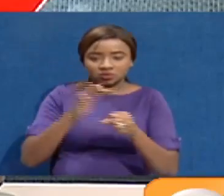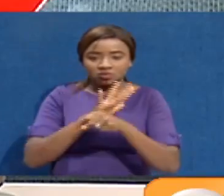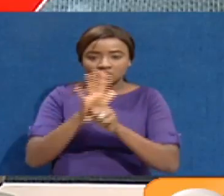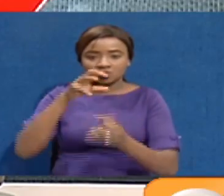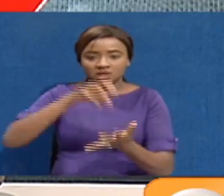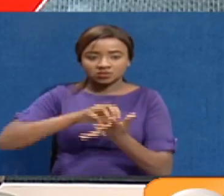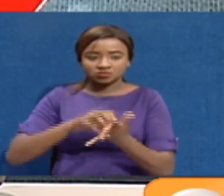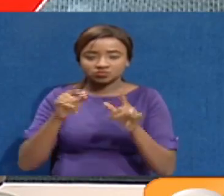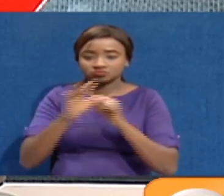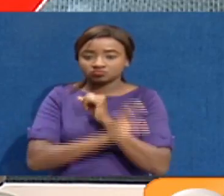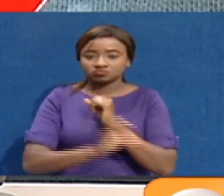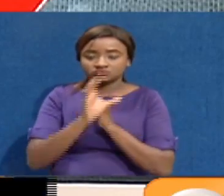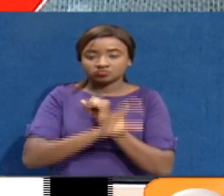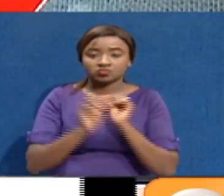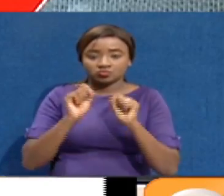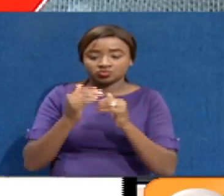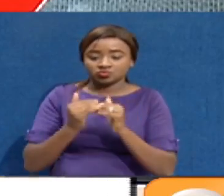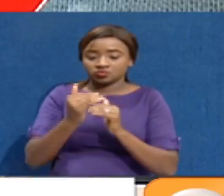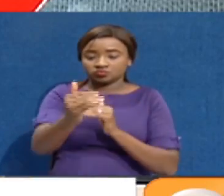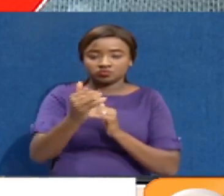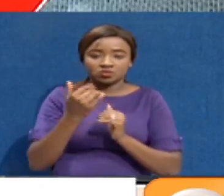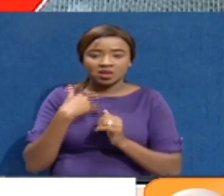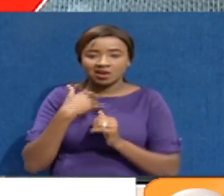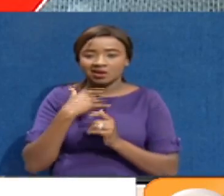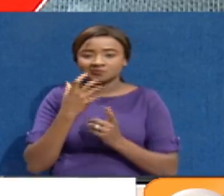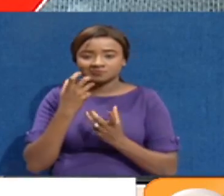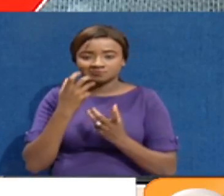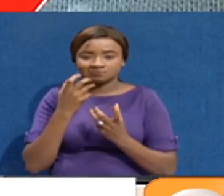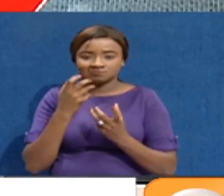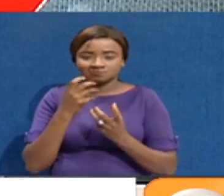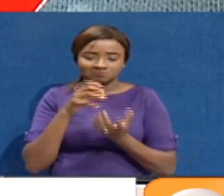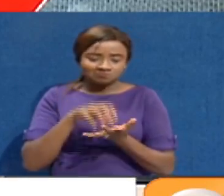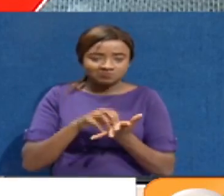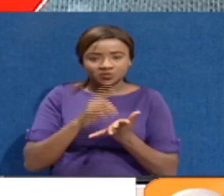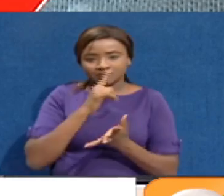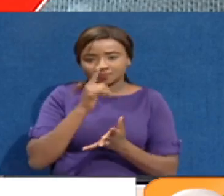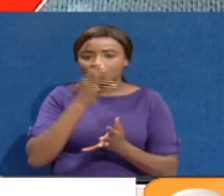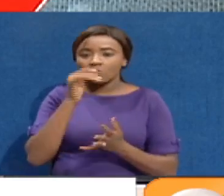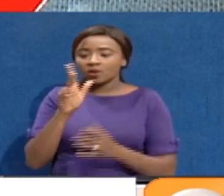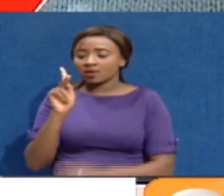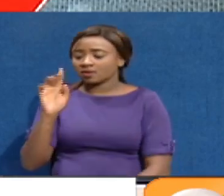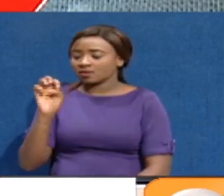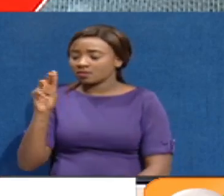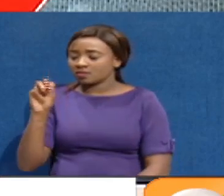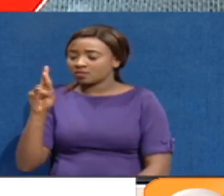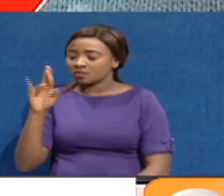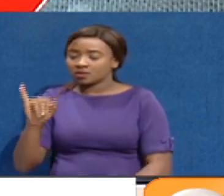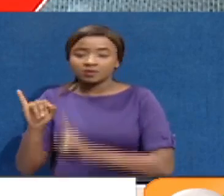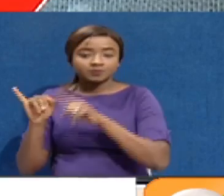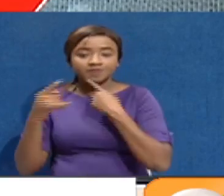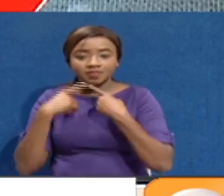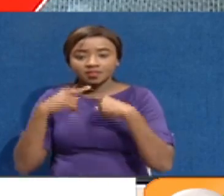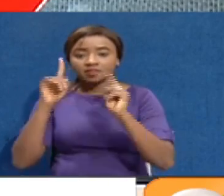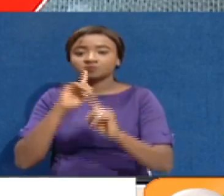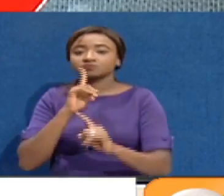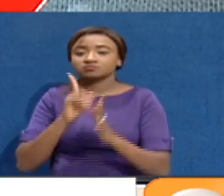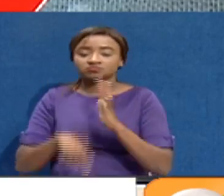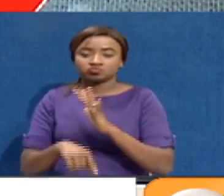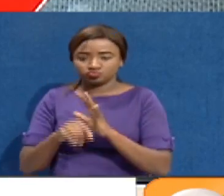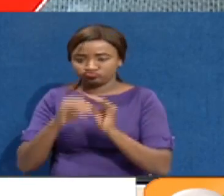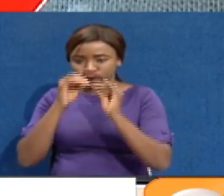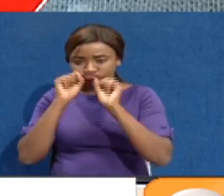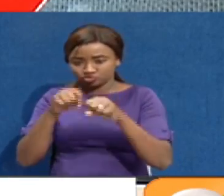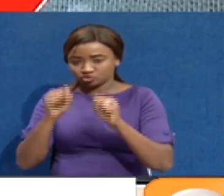We could be headed for a gloomy period as the Kenya Medical Research Institute, KEMRI, now projects